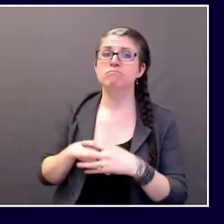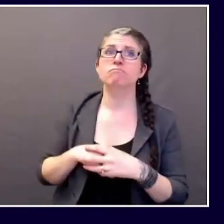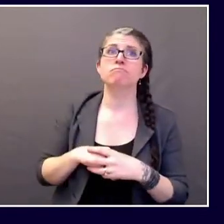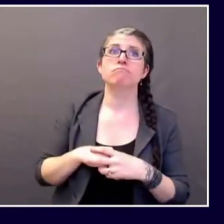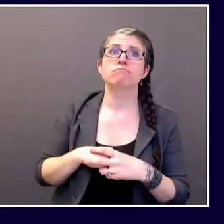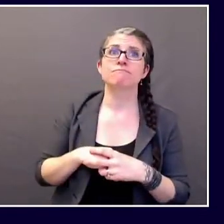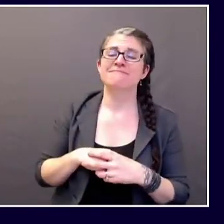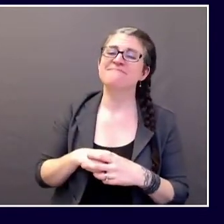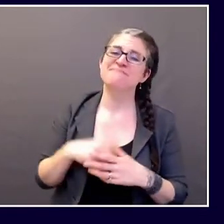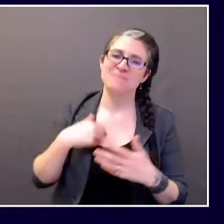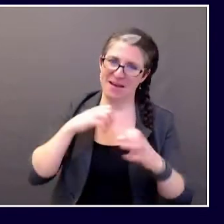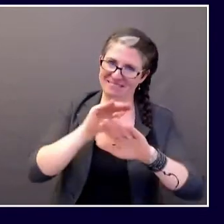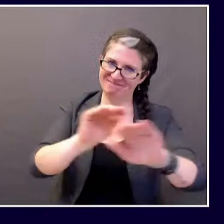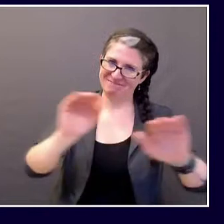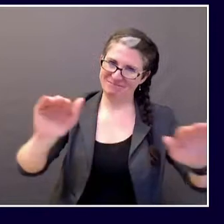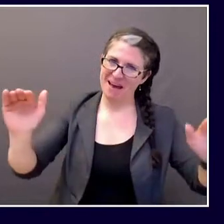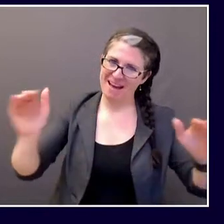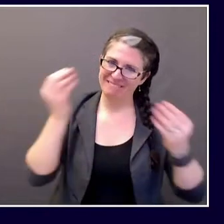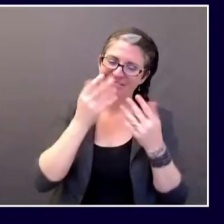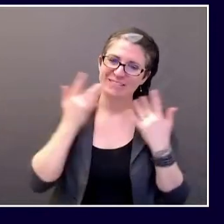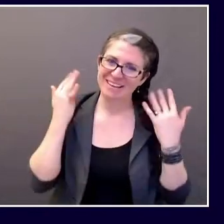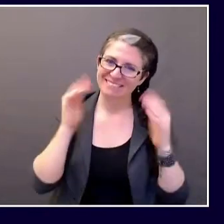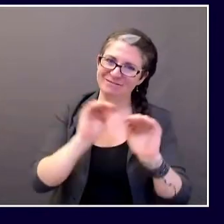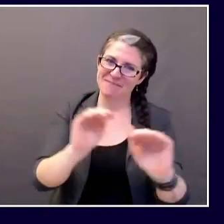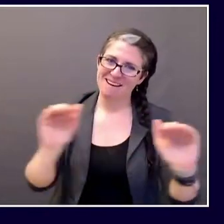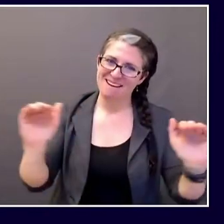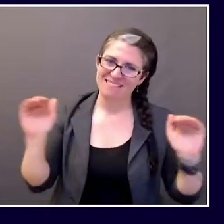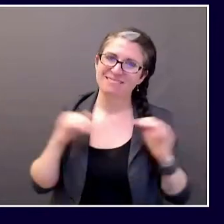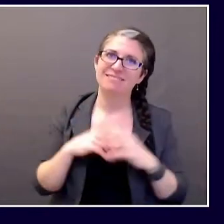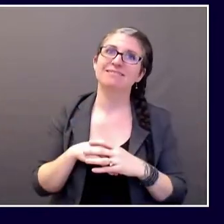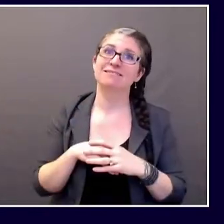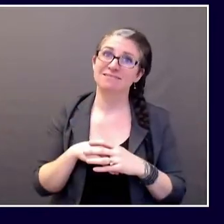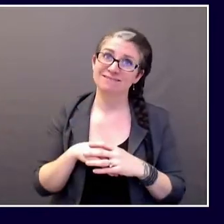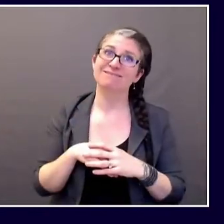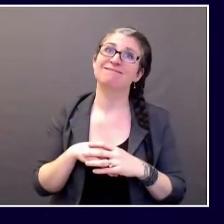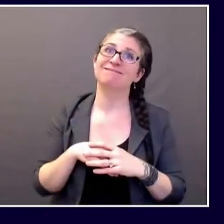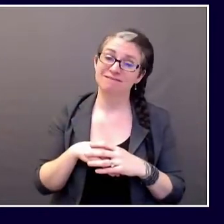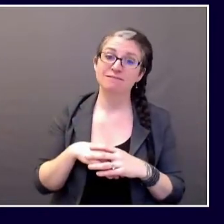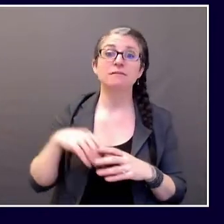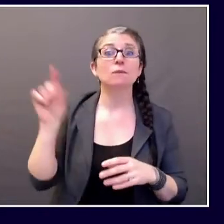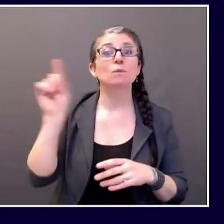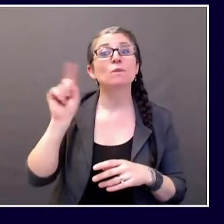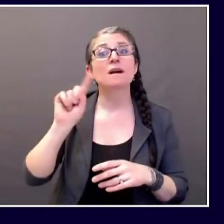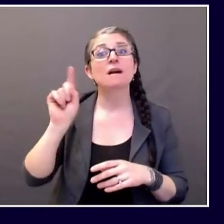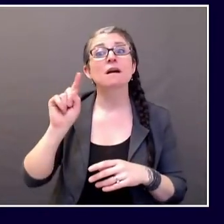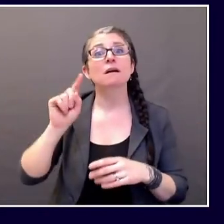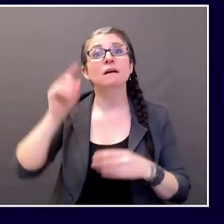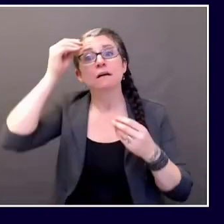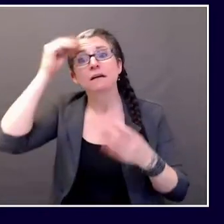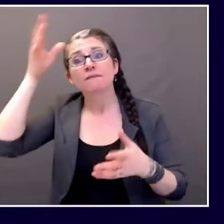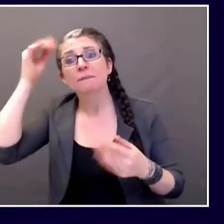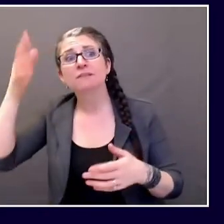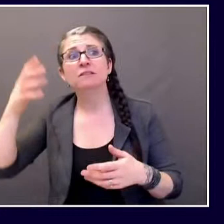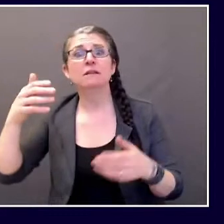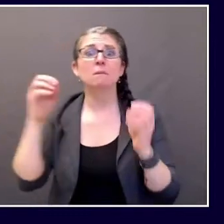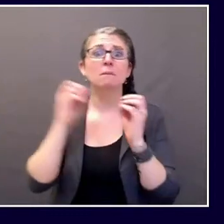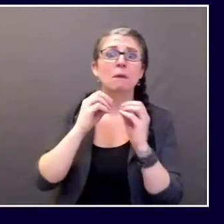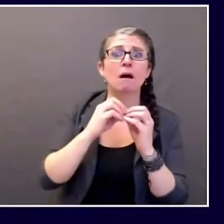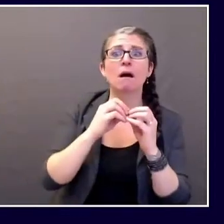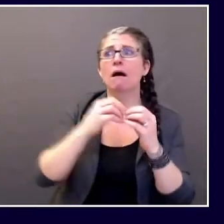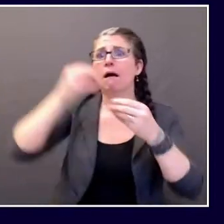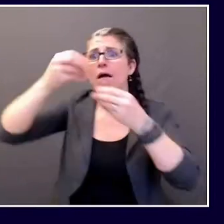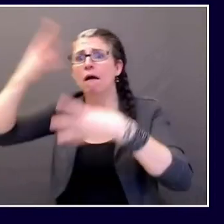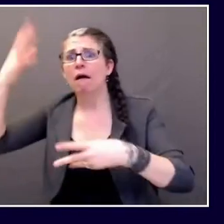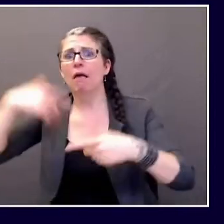our policy, our vaccine sites, information about all these vaccines, that information is available at